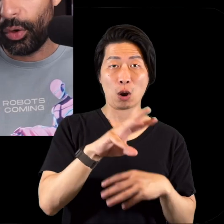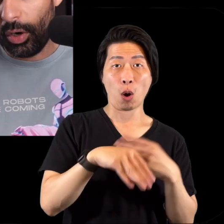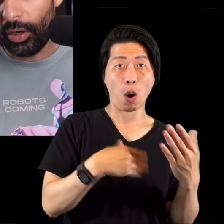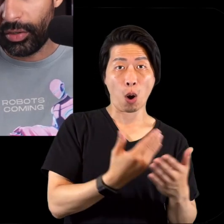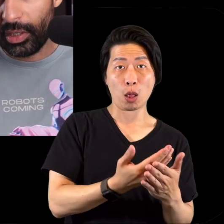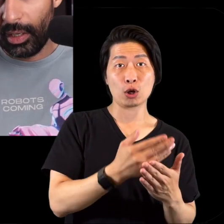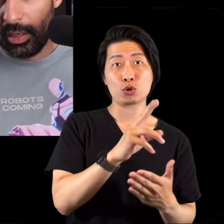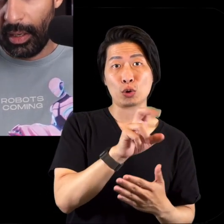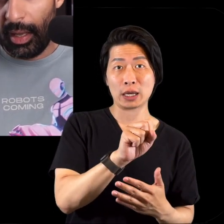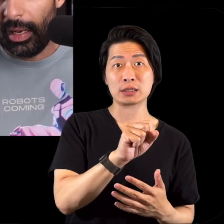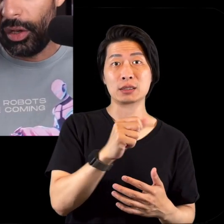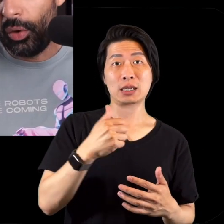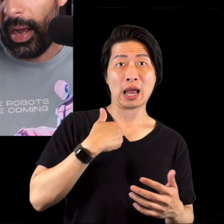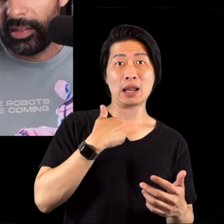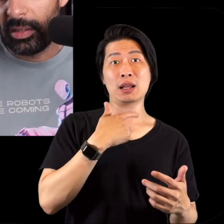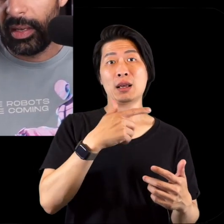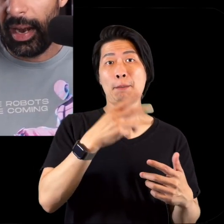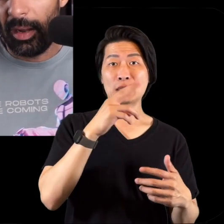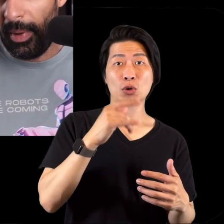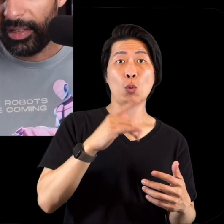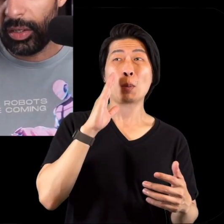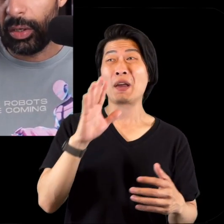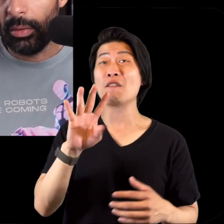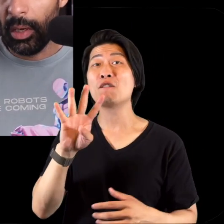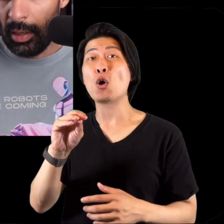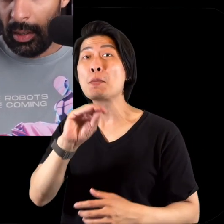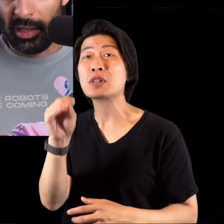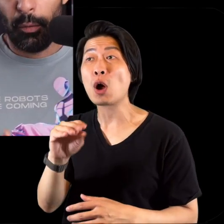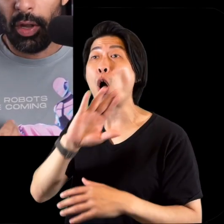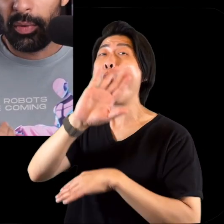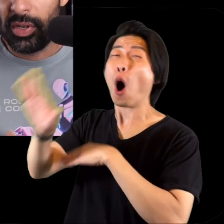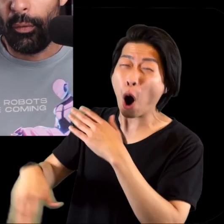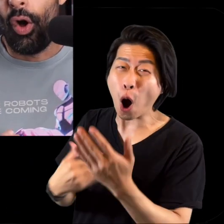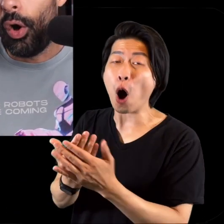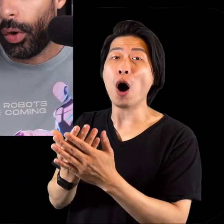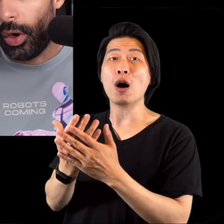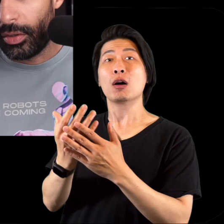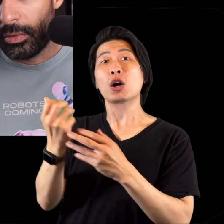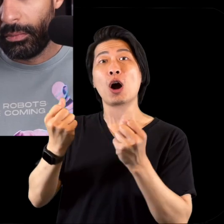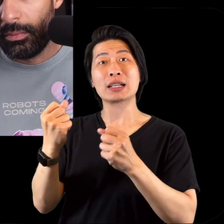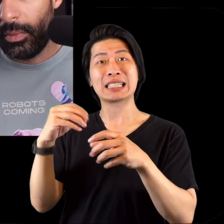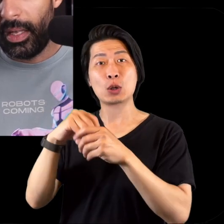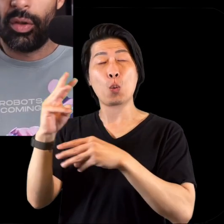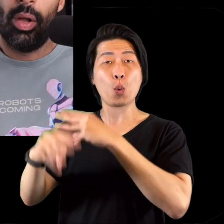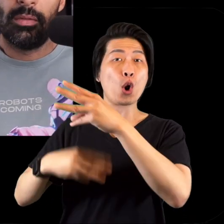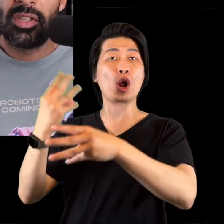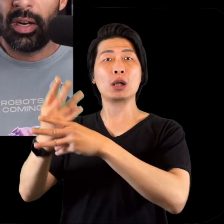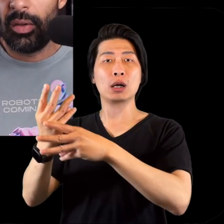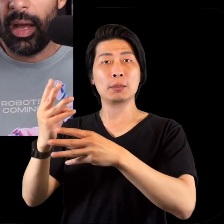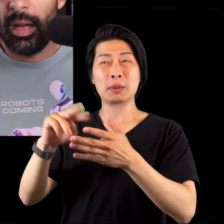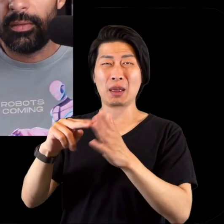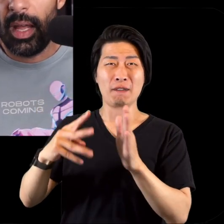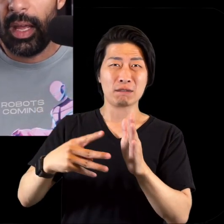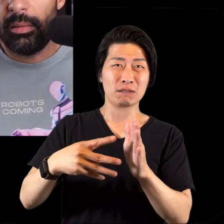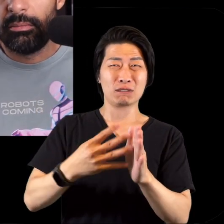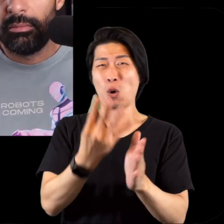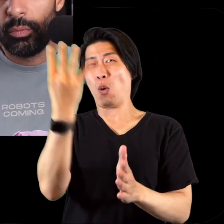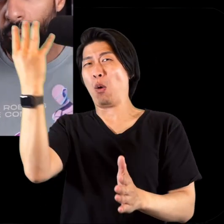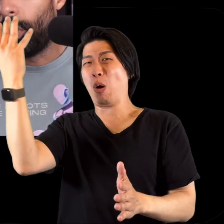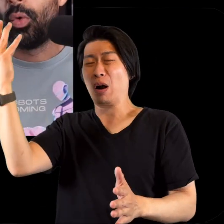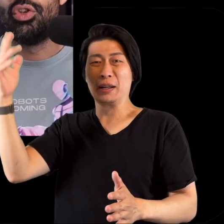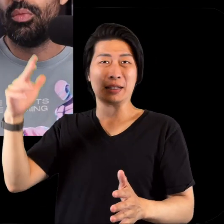40% of all cars in the US, Canada, Mexico. It's 40% of all cars. And so all of a sudden you have